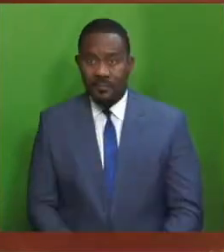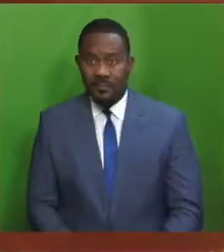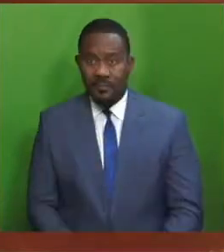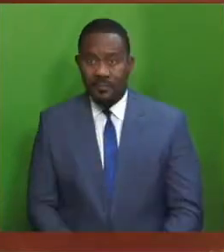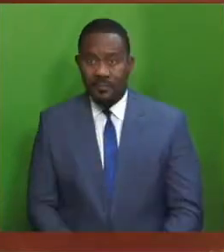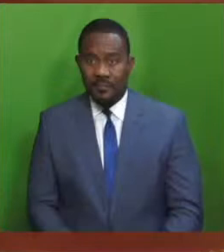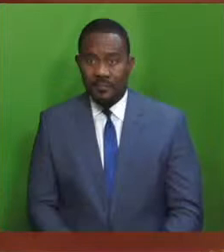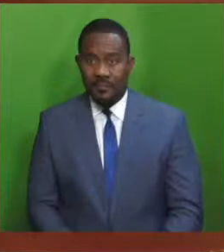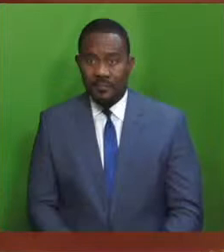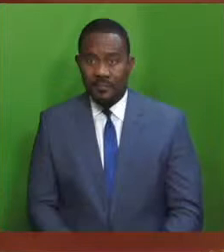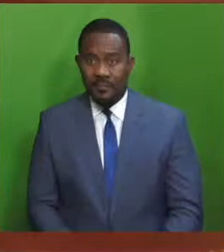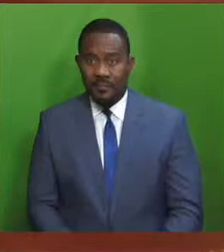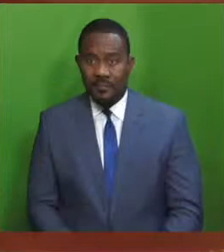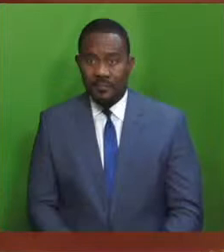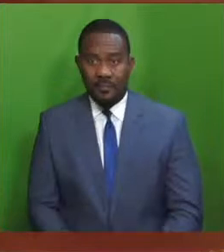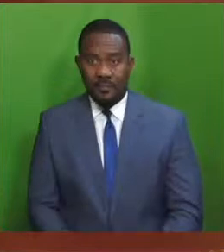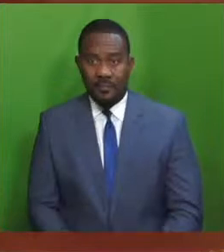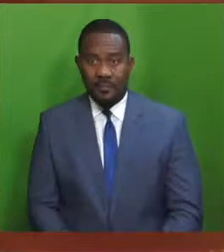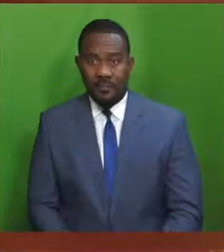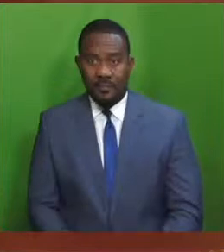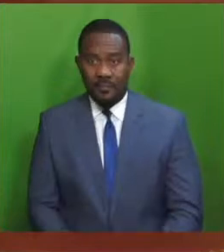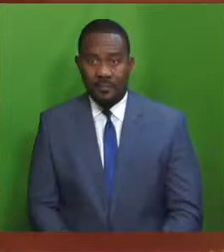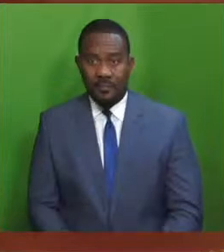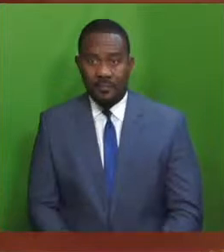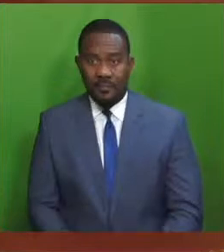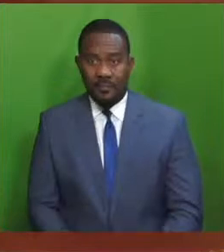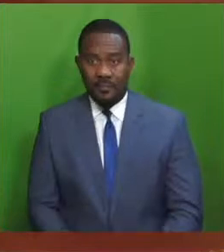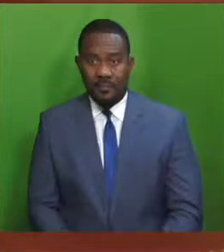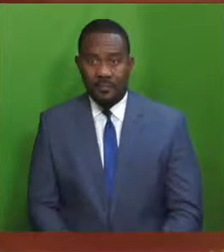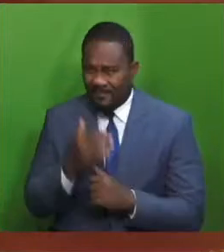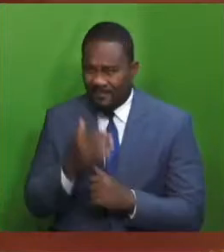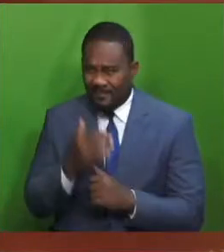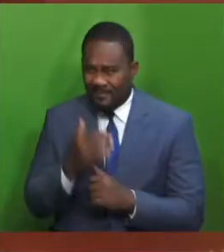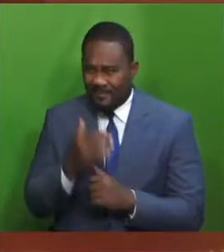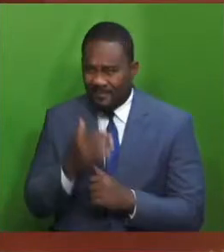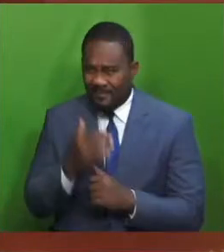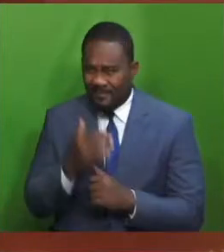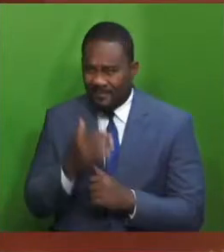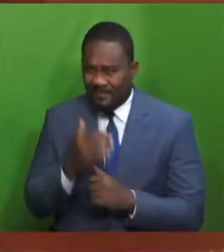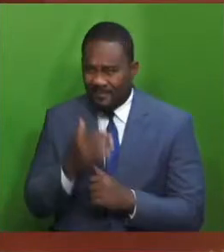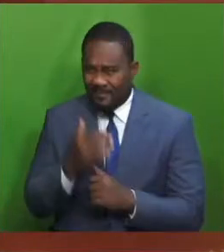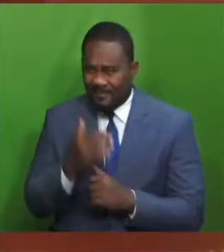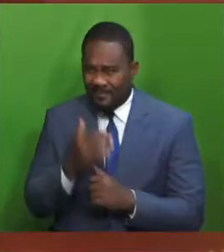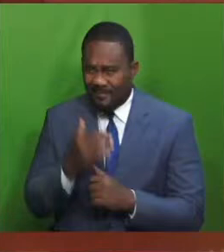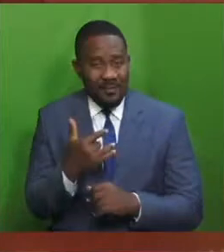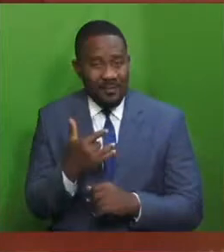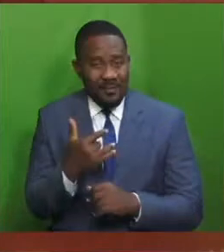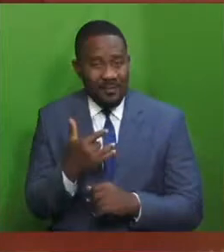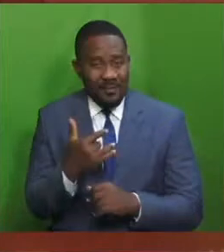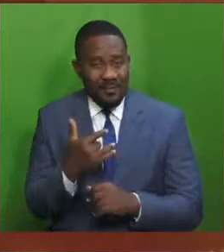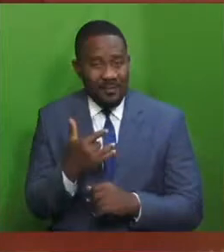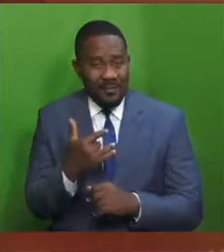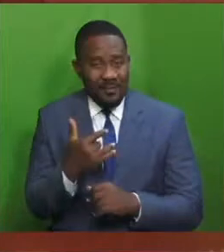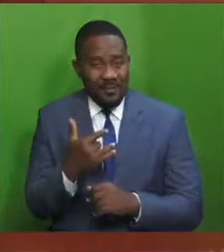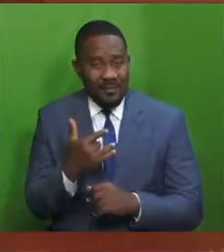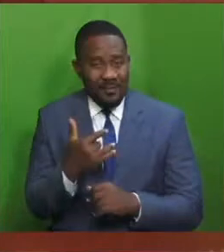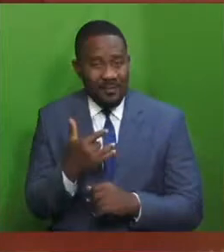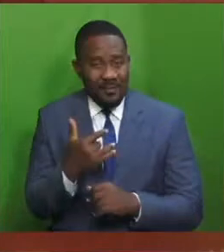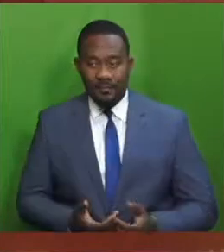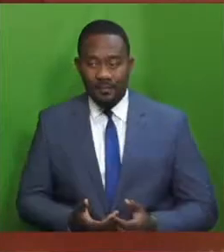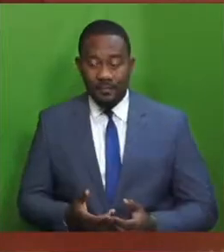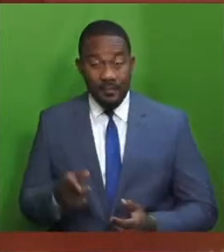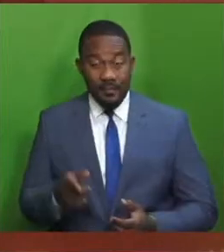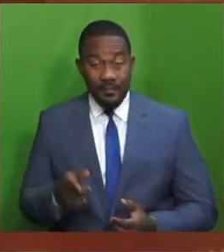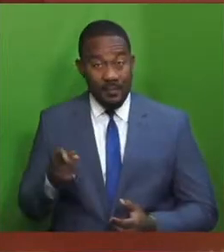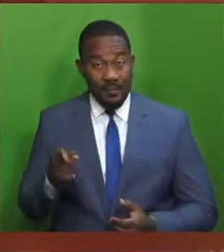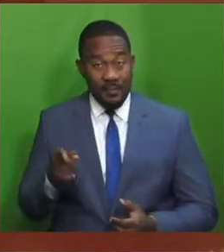It just doesn't make any economic sense, Mr. Speaker, because Ghana Exim is a specialized bank which